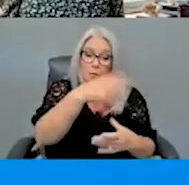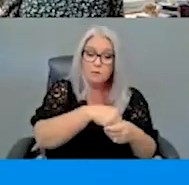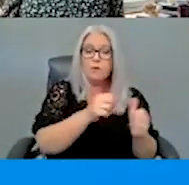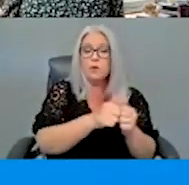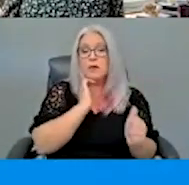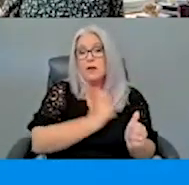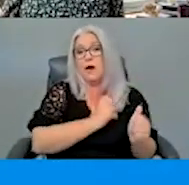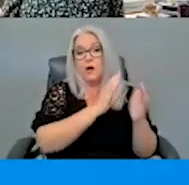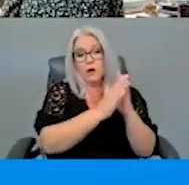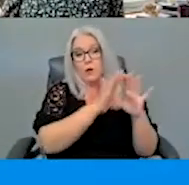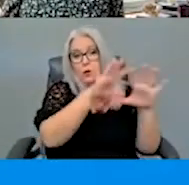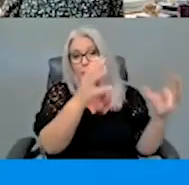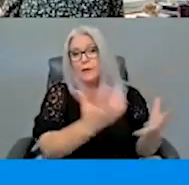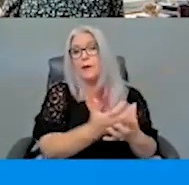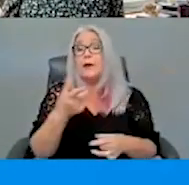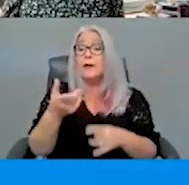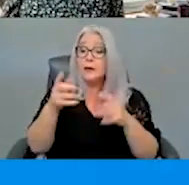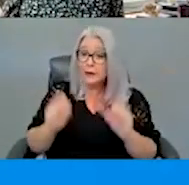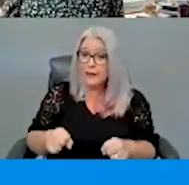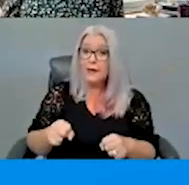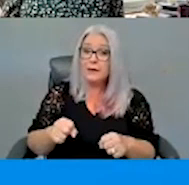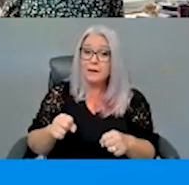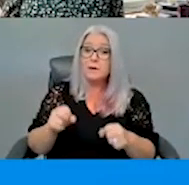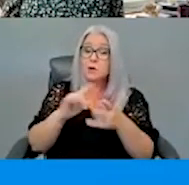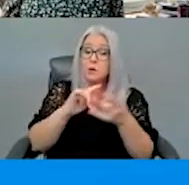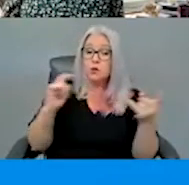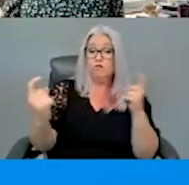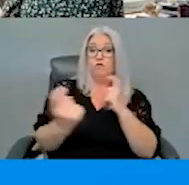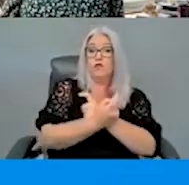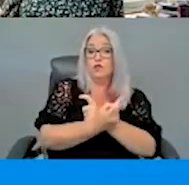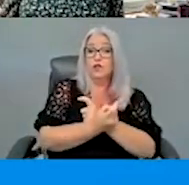ableism can be covert, but it can still be poisonous.